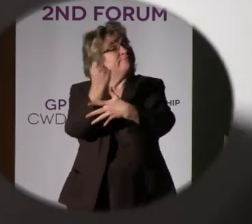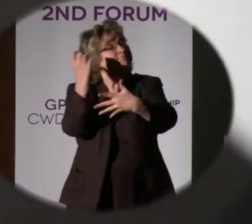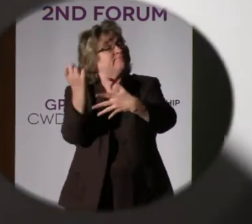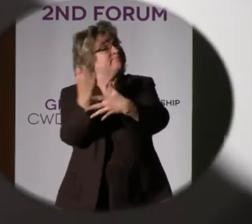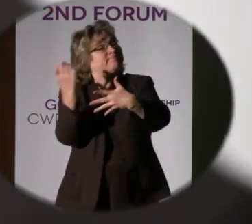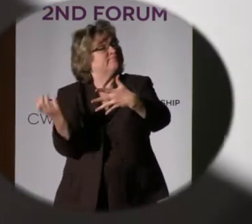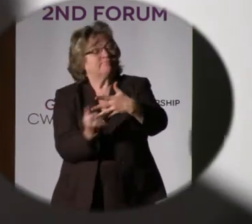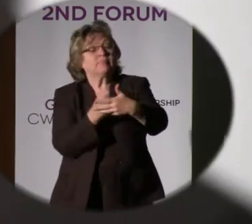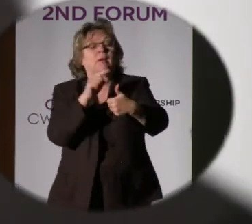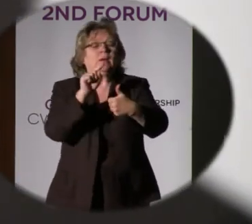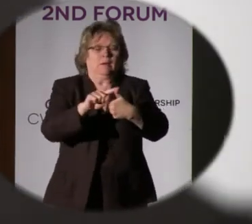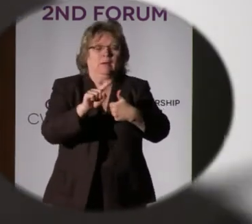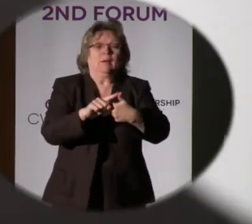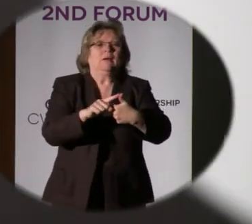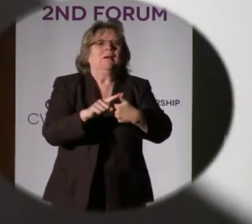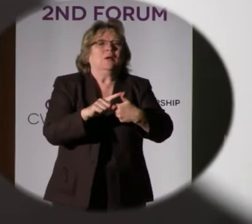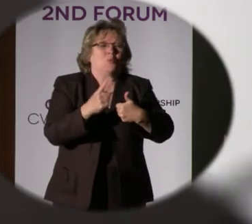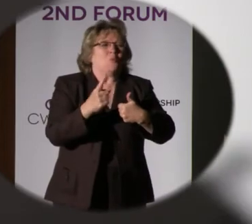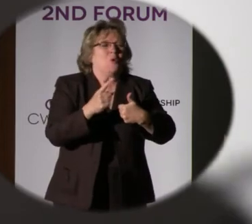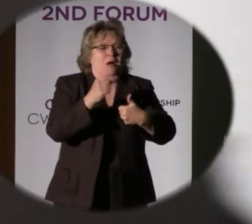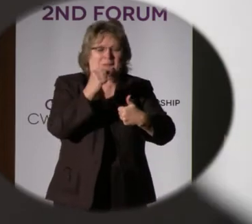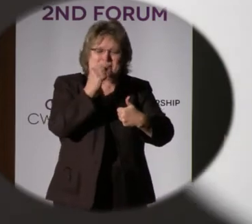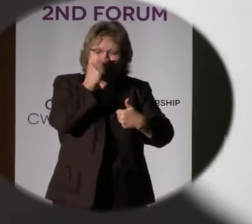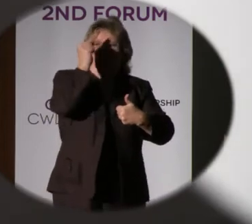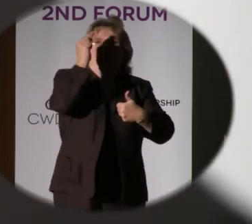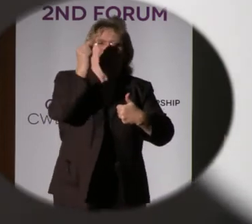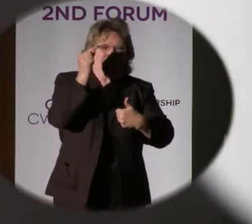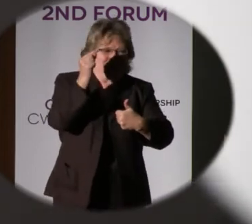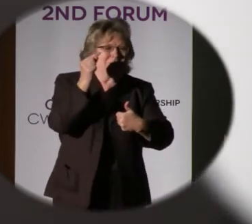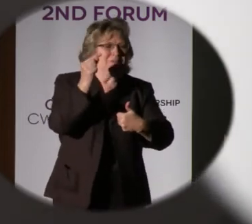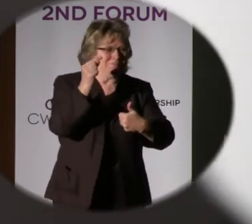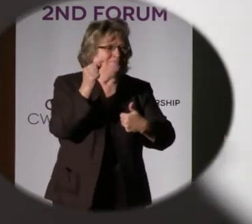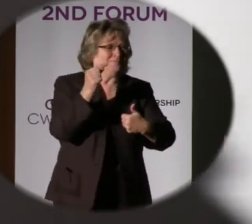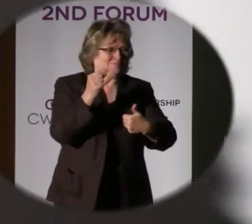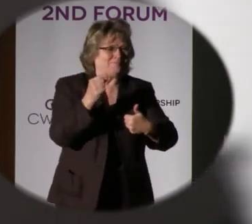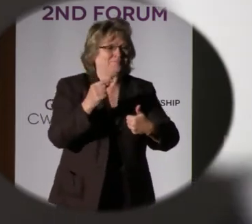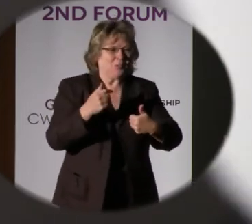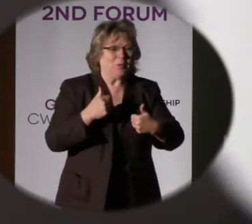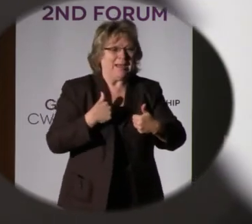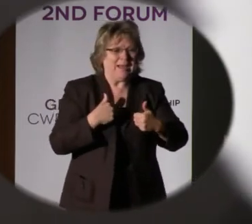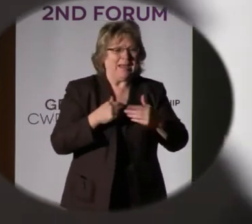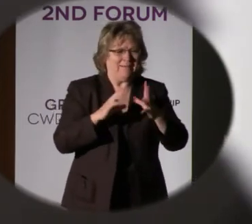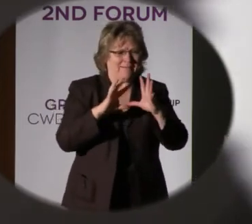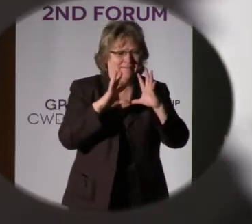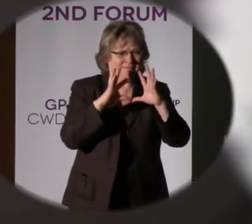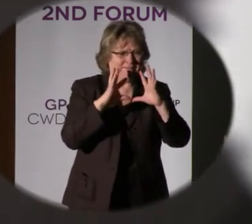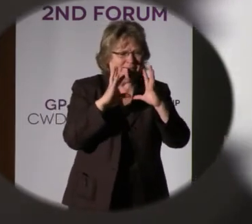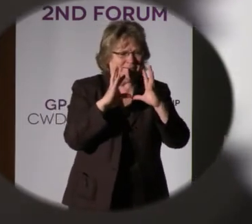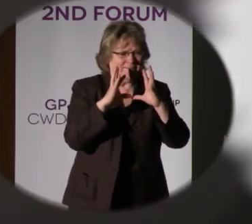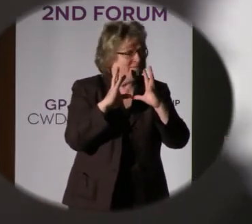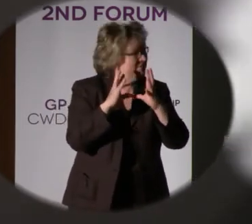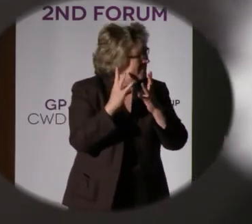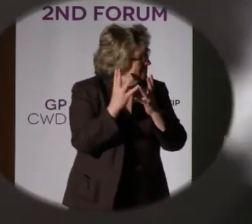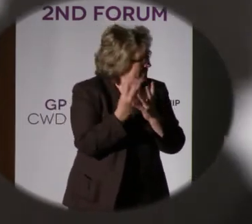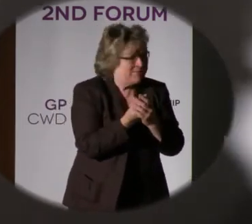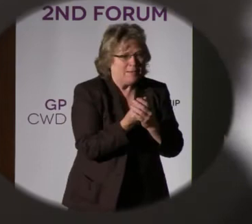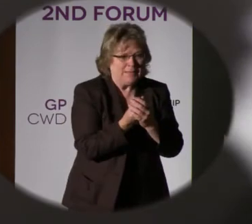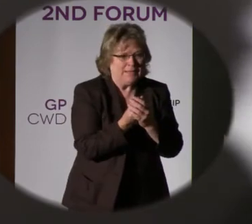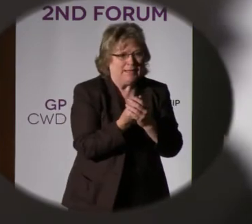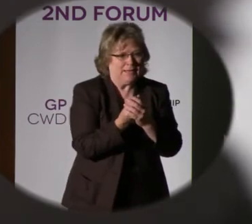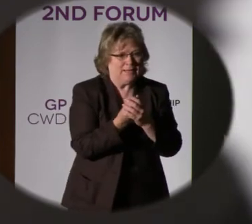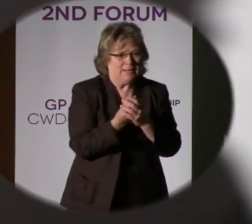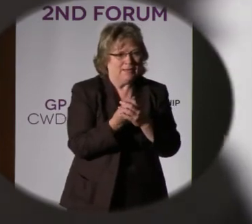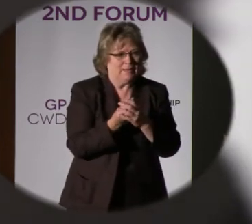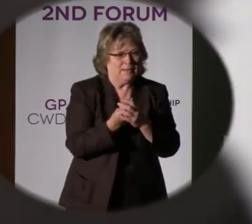We have one big achievement that we're very proud of. We have obtained funding from GPcwd as a partnership to start an